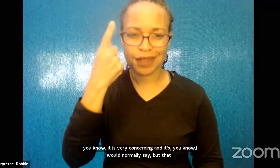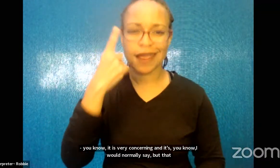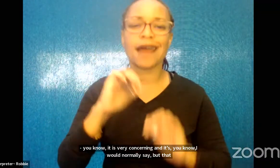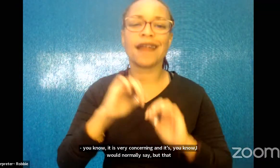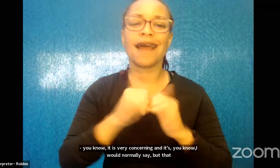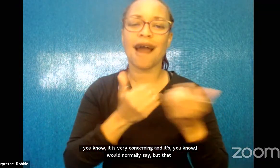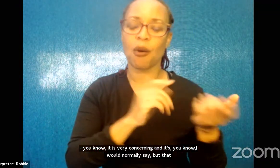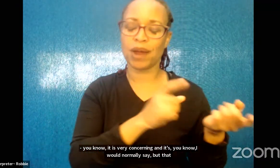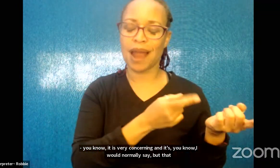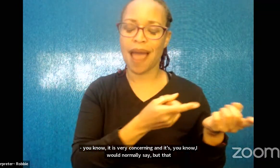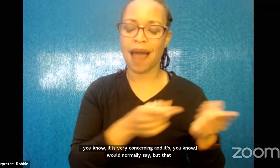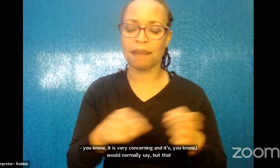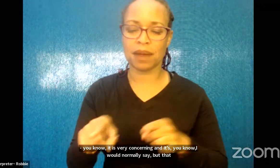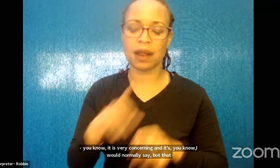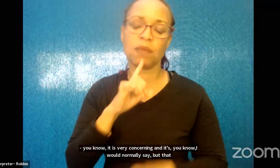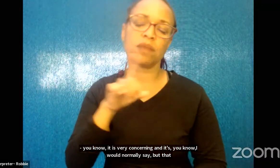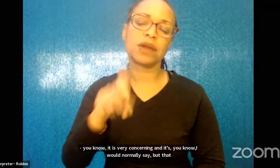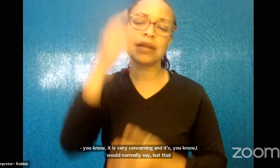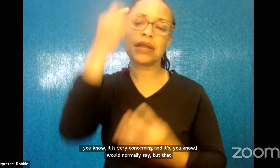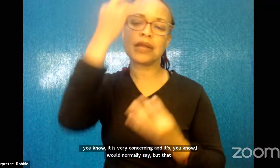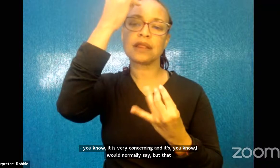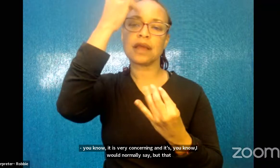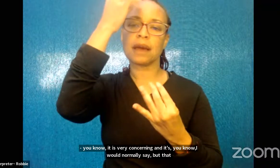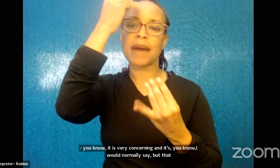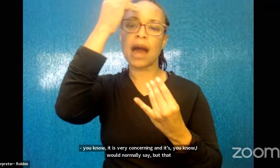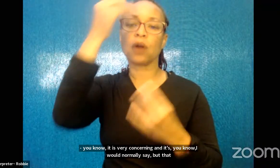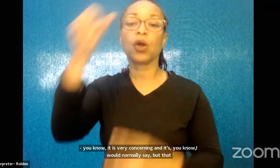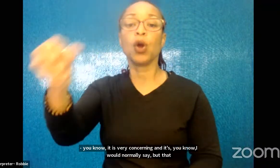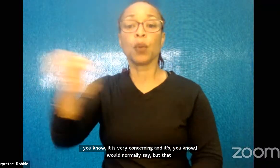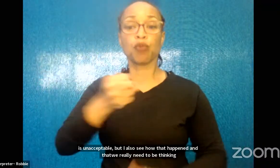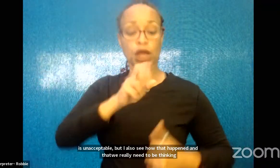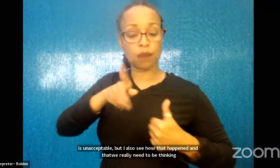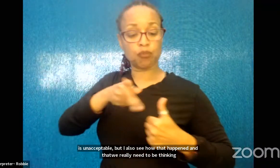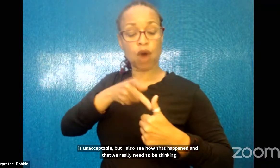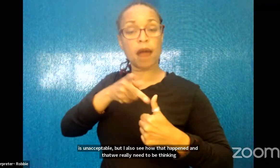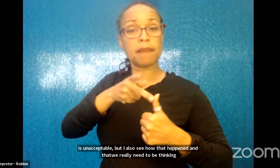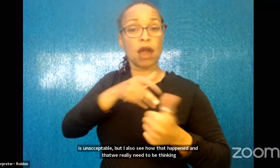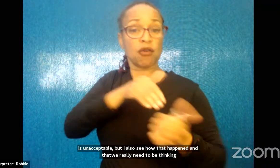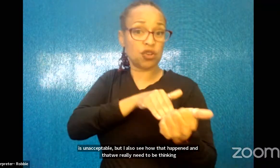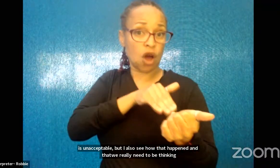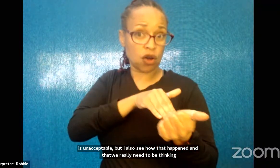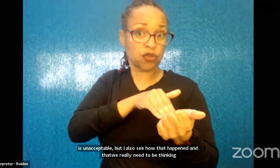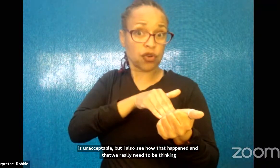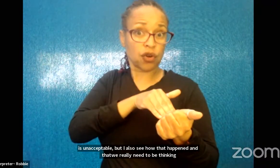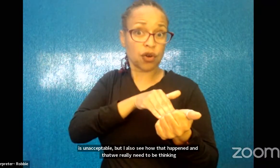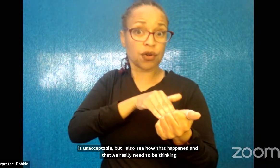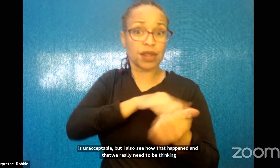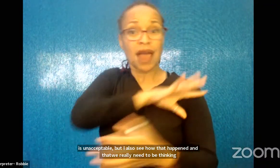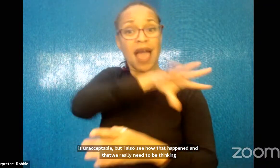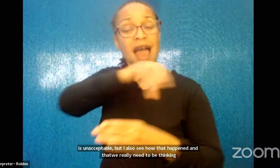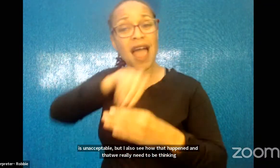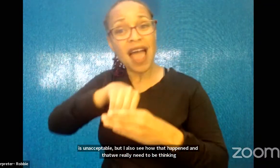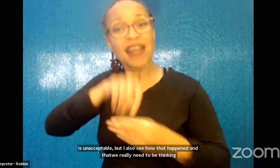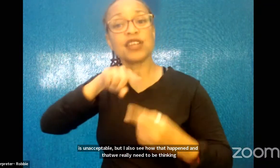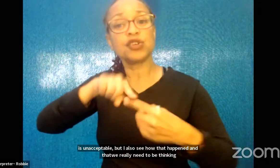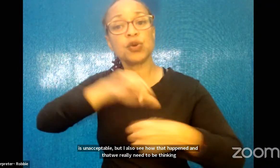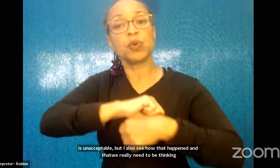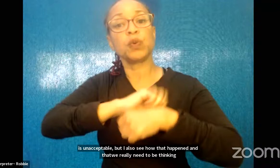we really need to be thinking about bringing primary care providers into the fold the entire pandemic